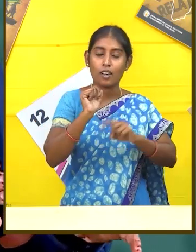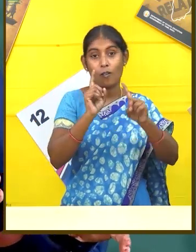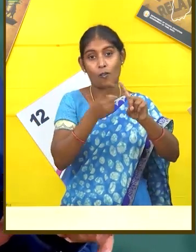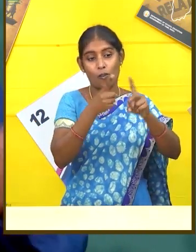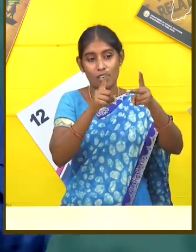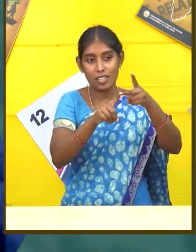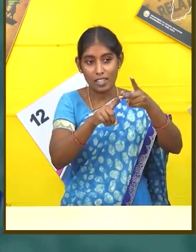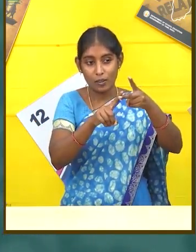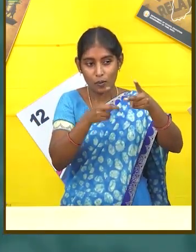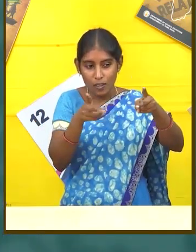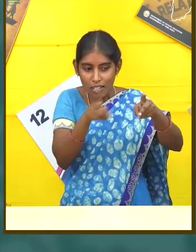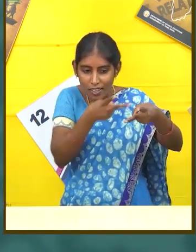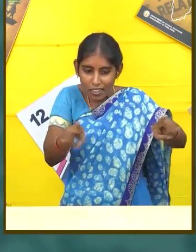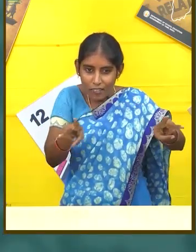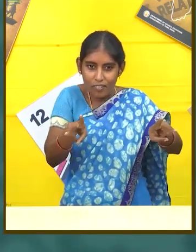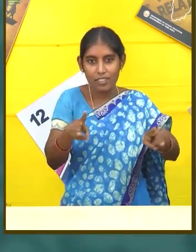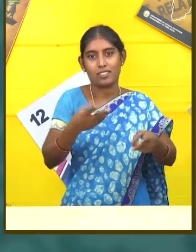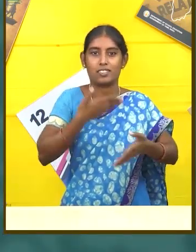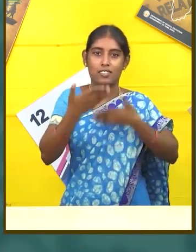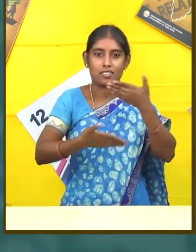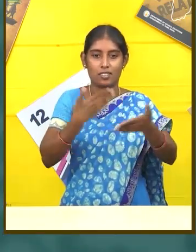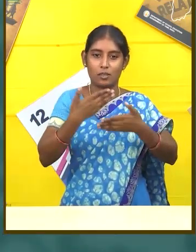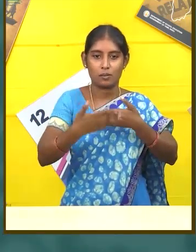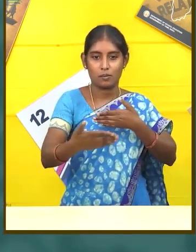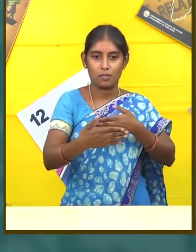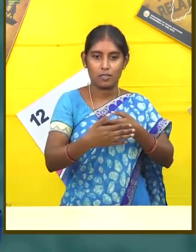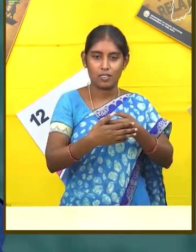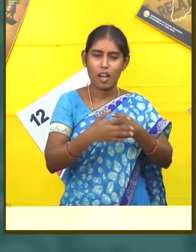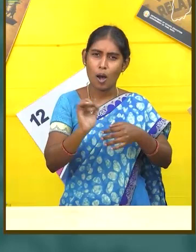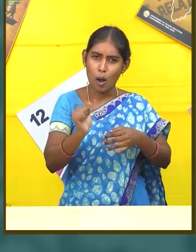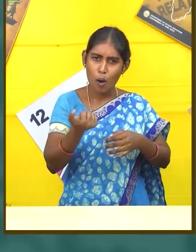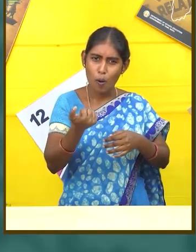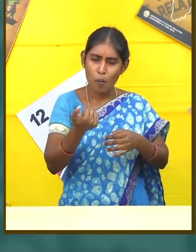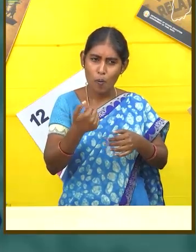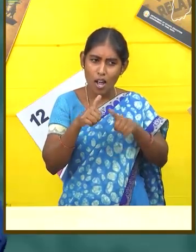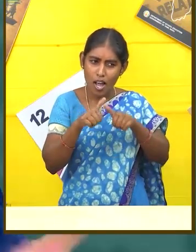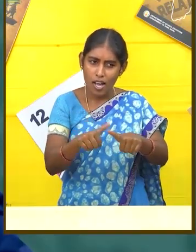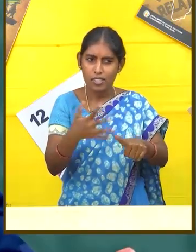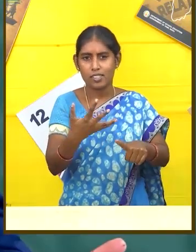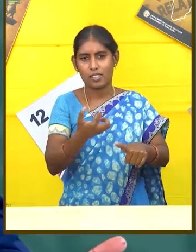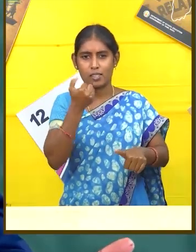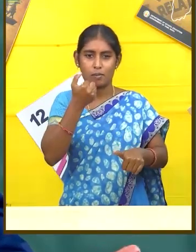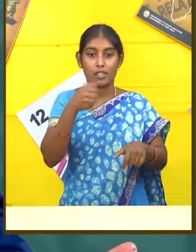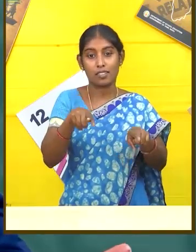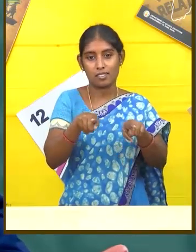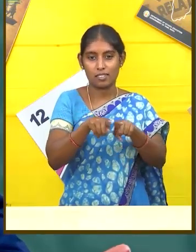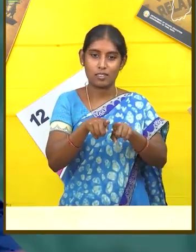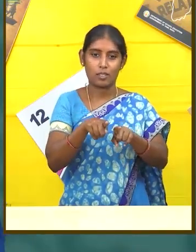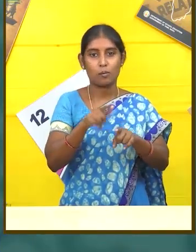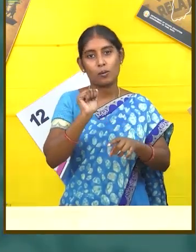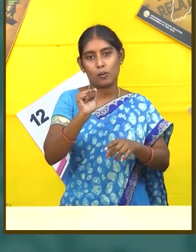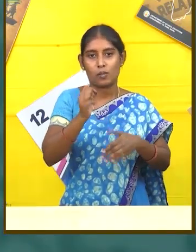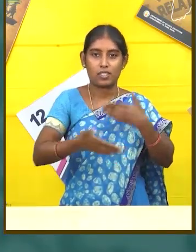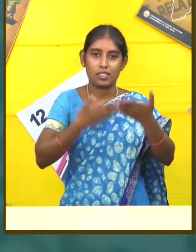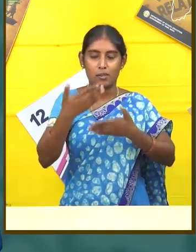variables and a system of three equations with three variables. What is the meaning of unique solutions, no solution, infinite number of solutions?